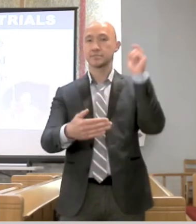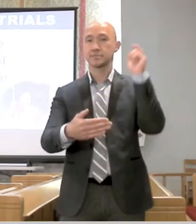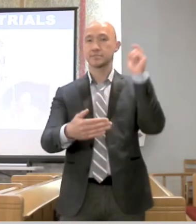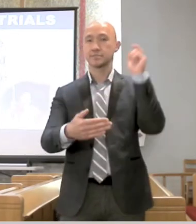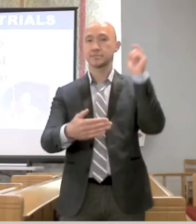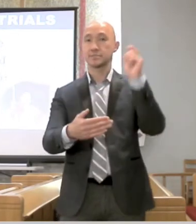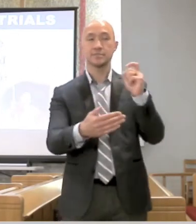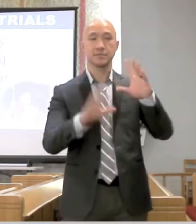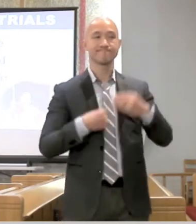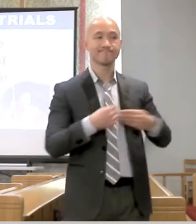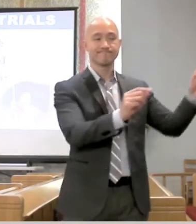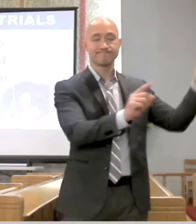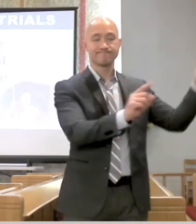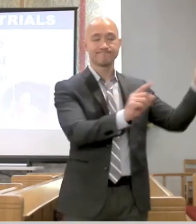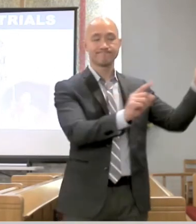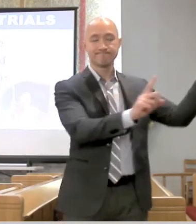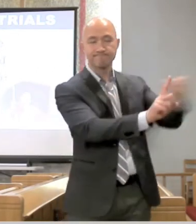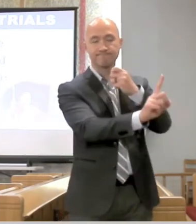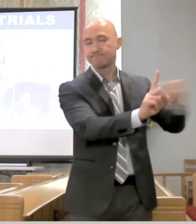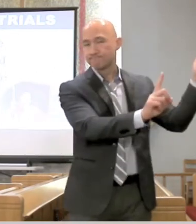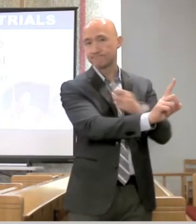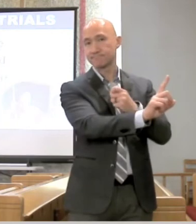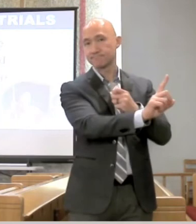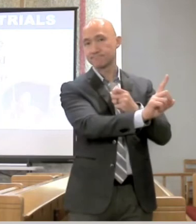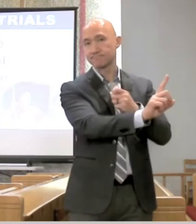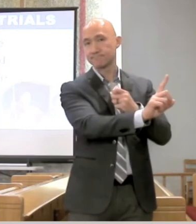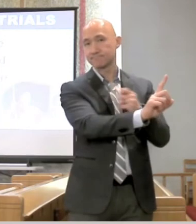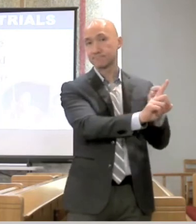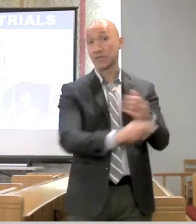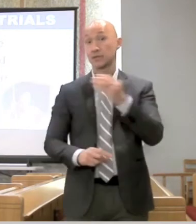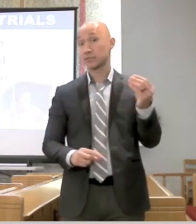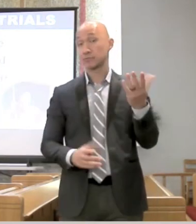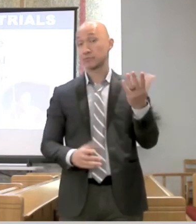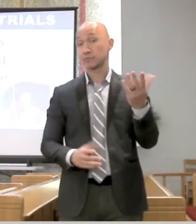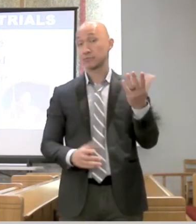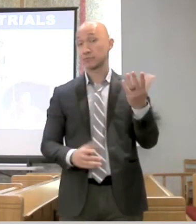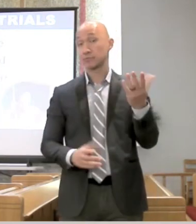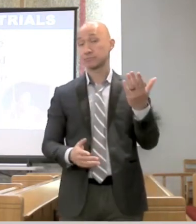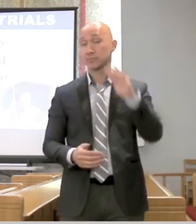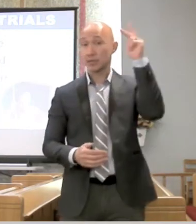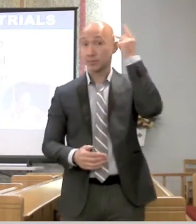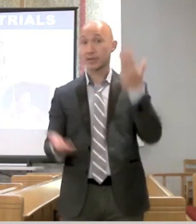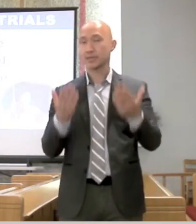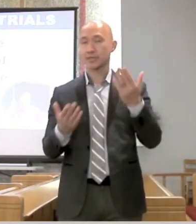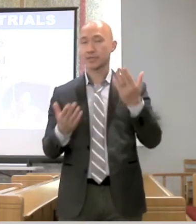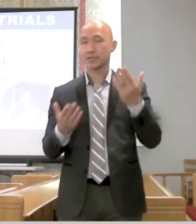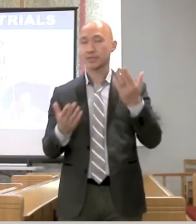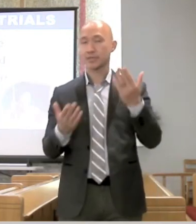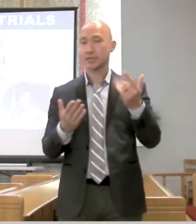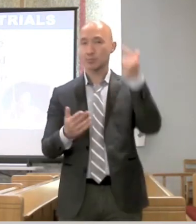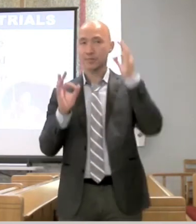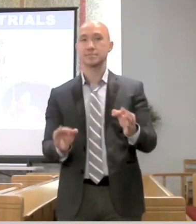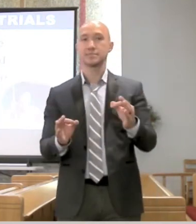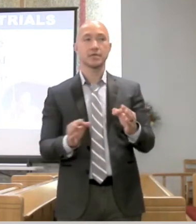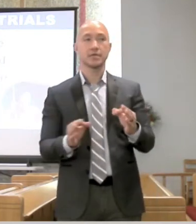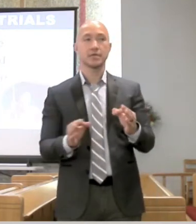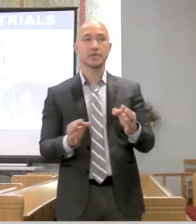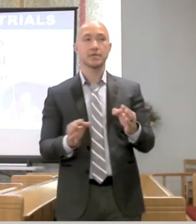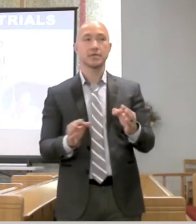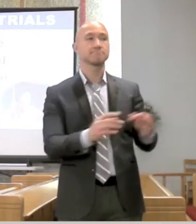sort of like as a punishment, and because Pilate wanted to set him free, but then when he was condemned, he went through the more severe